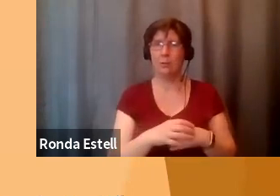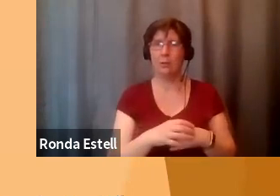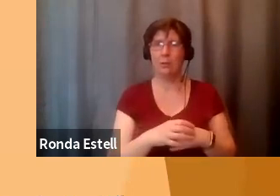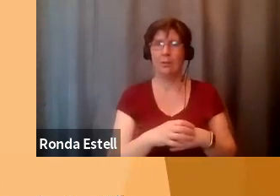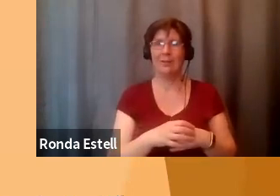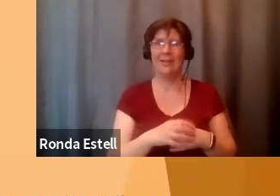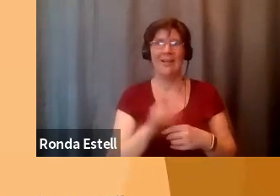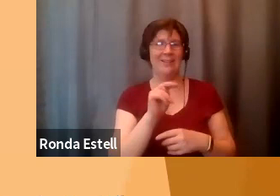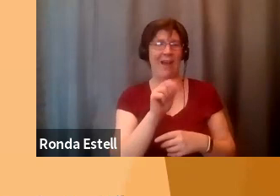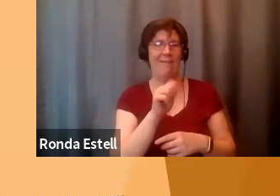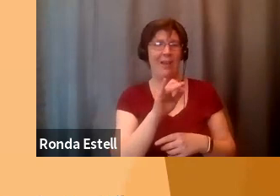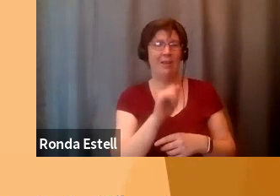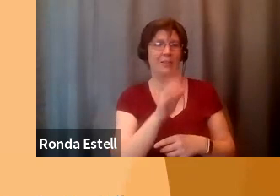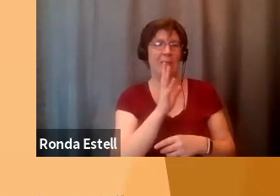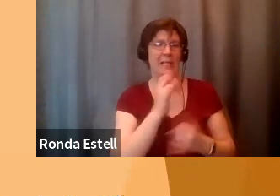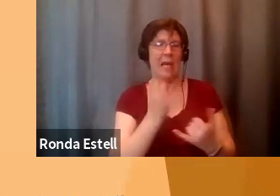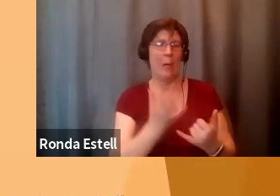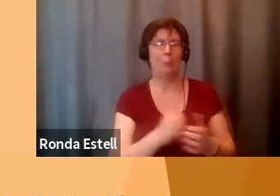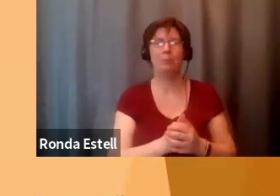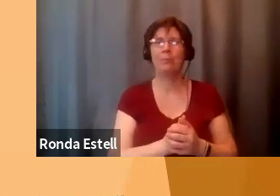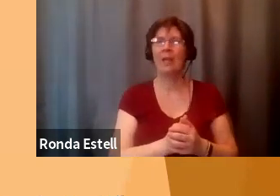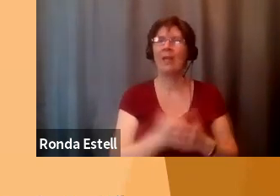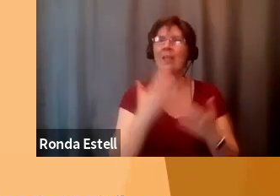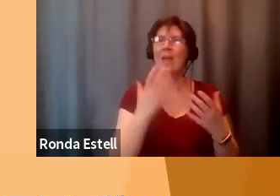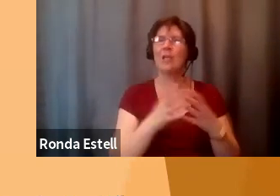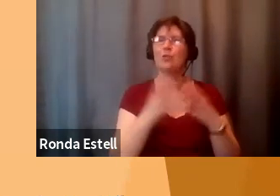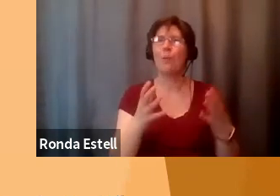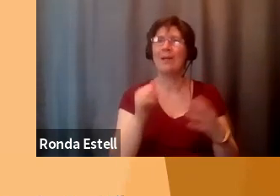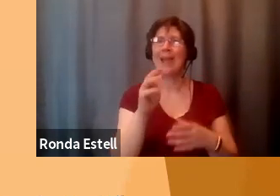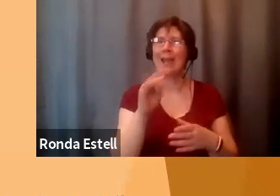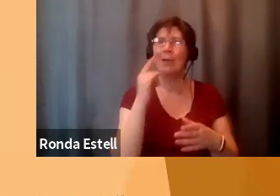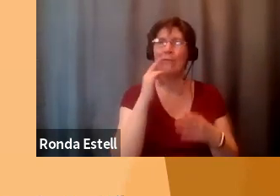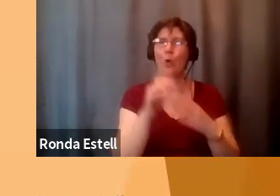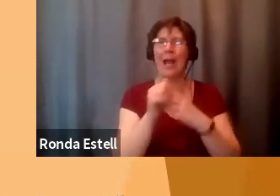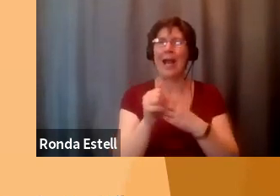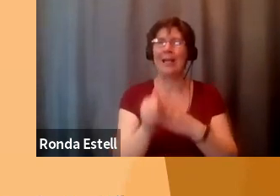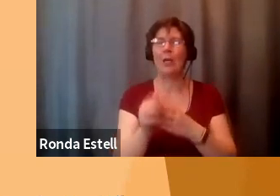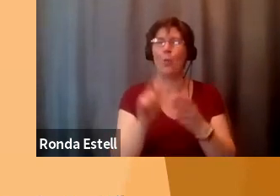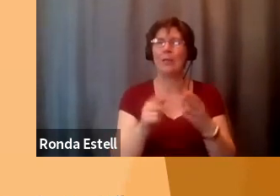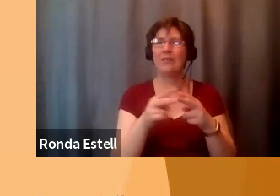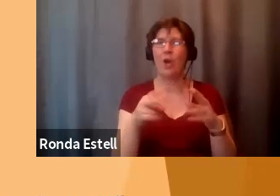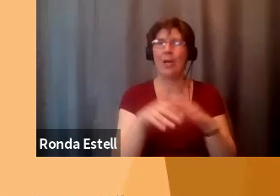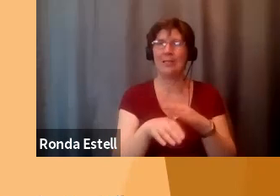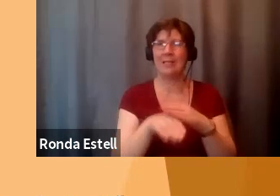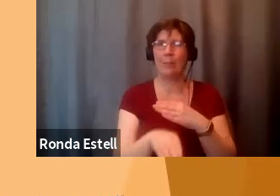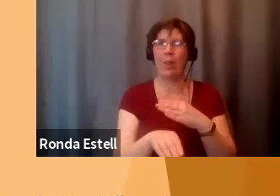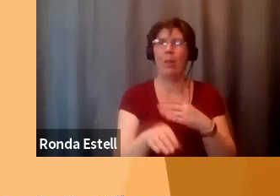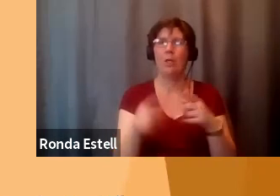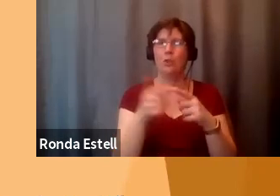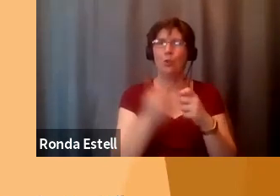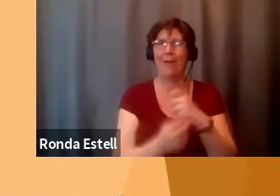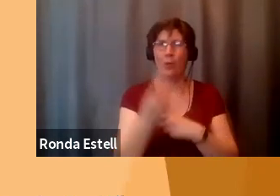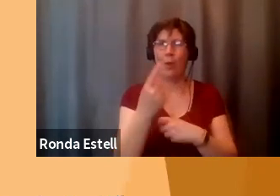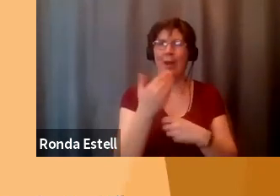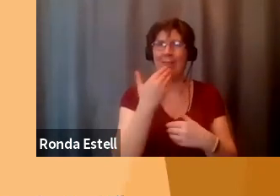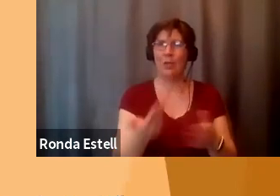Great. Thank you so much, Amy. Thank you so much, Amy, for guiding us on what has been very accessible to everybody. And thank